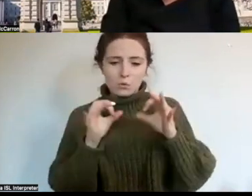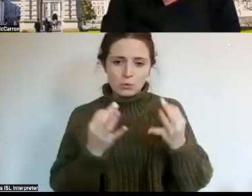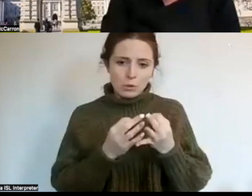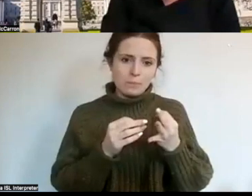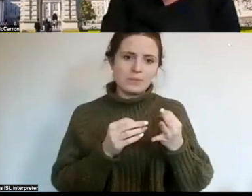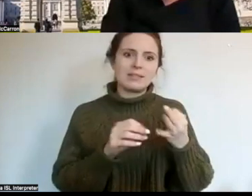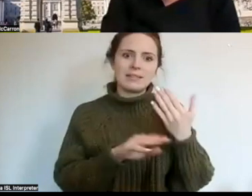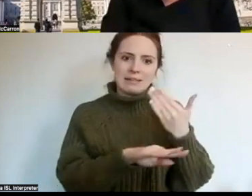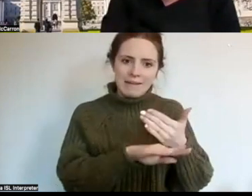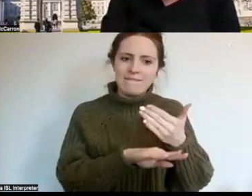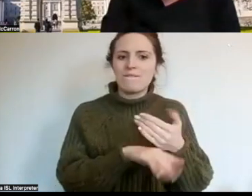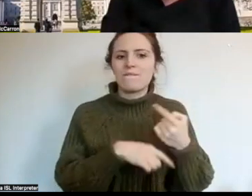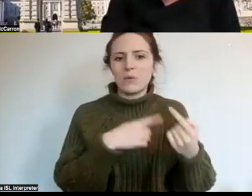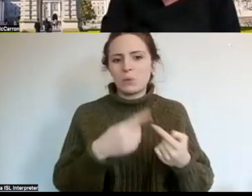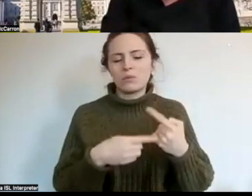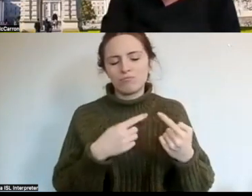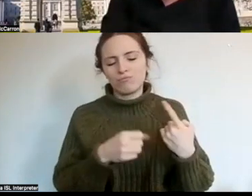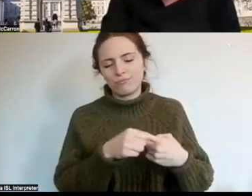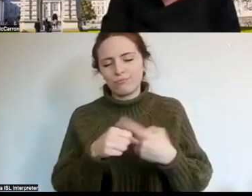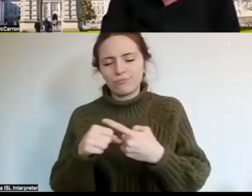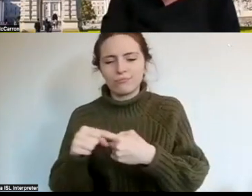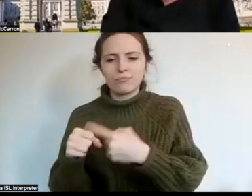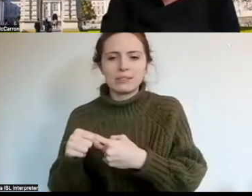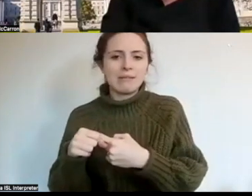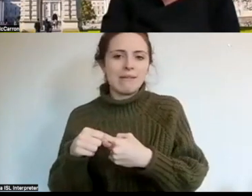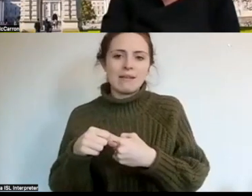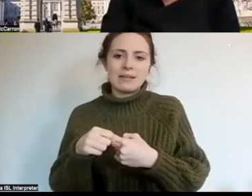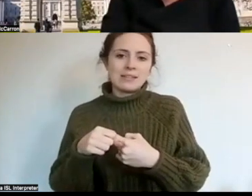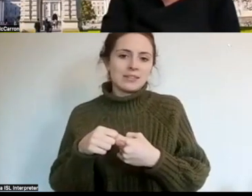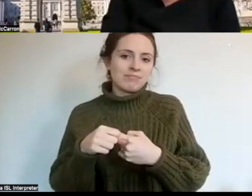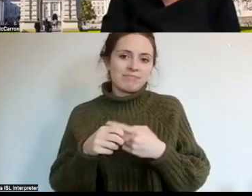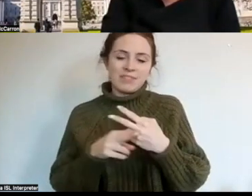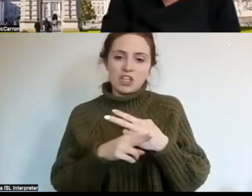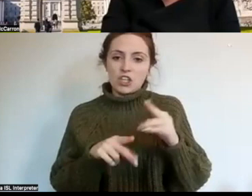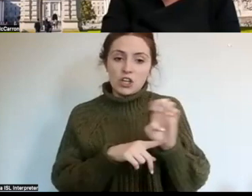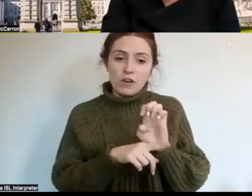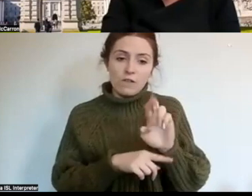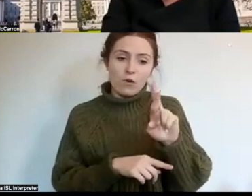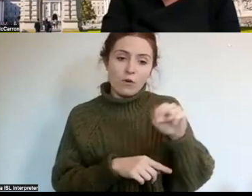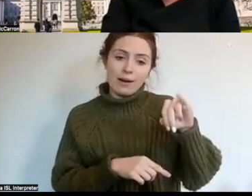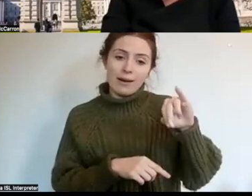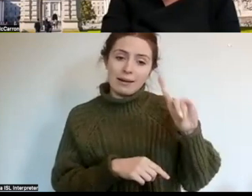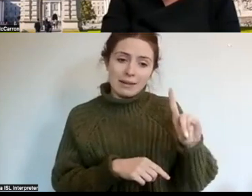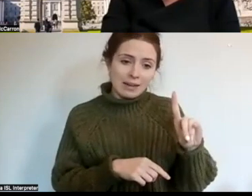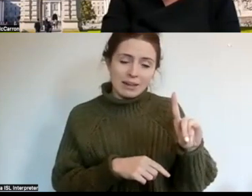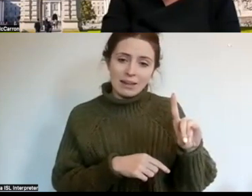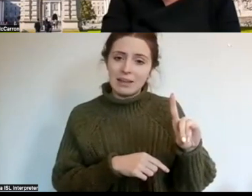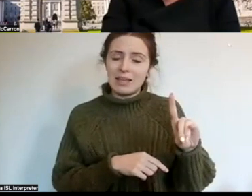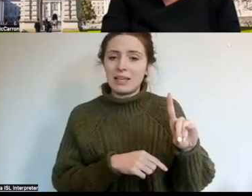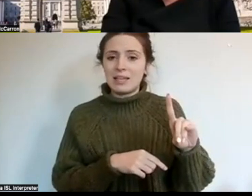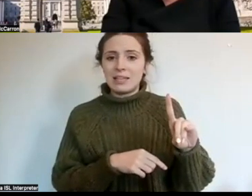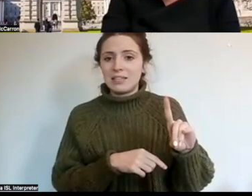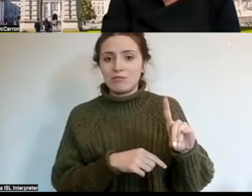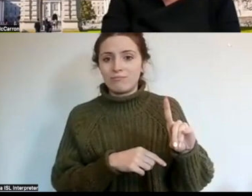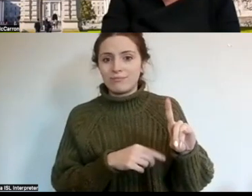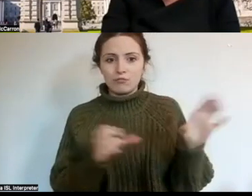was around the lack of RNIDs. People talked about running recruitment campaigns